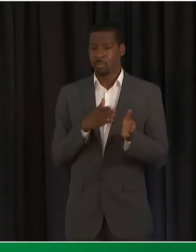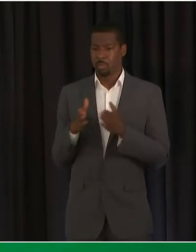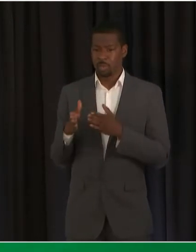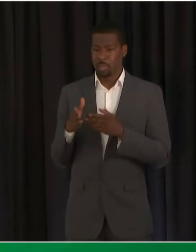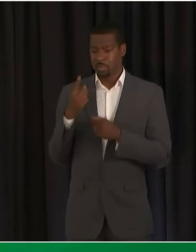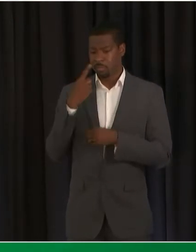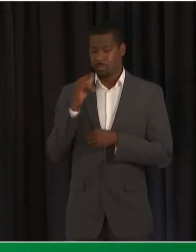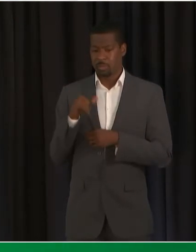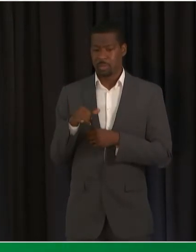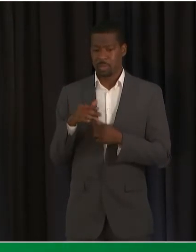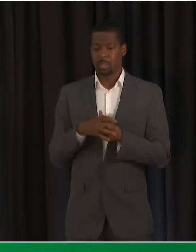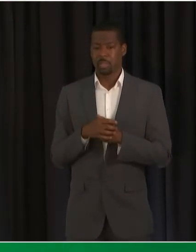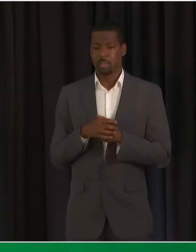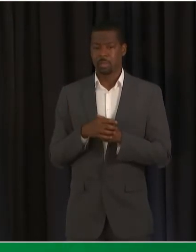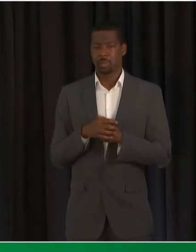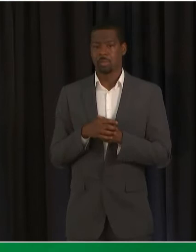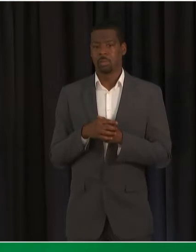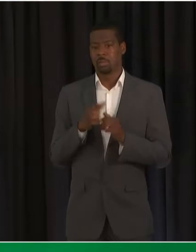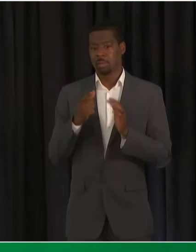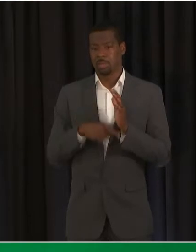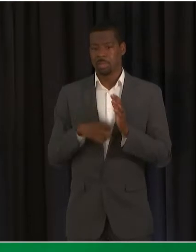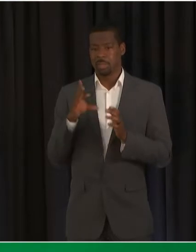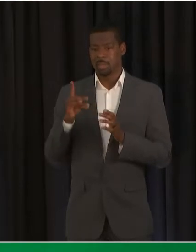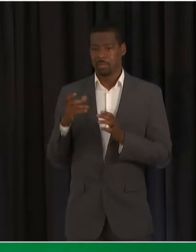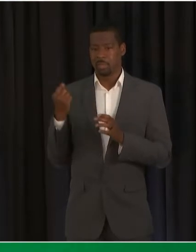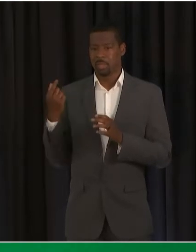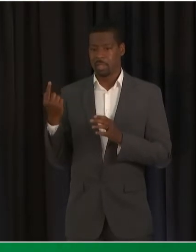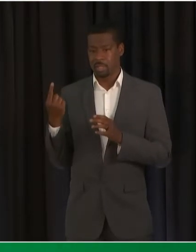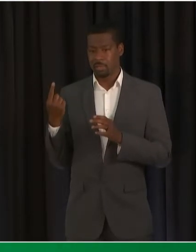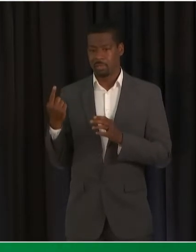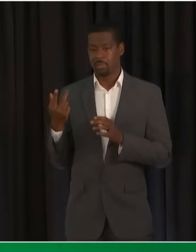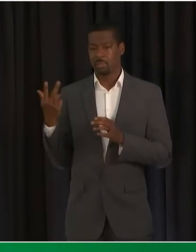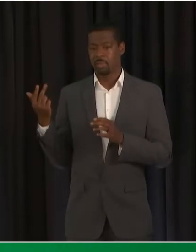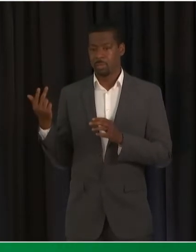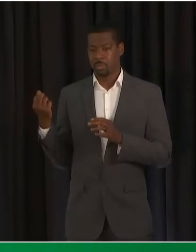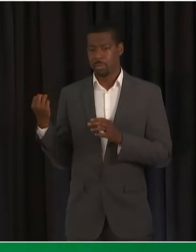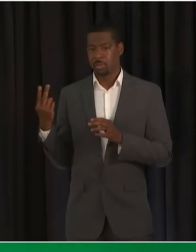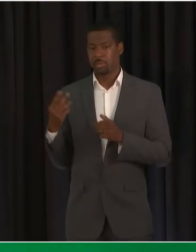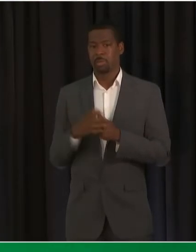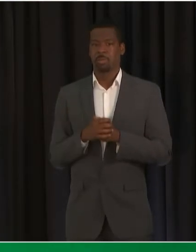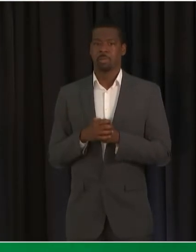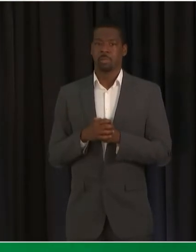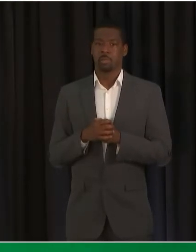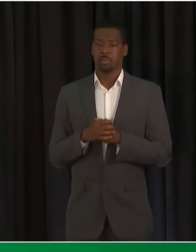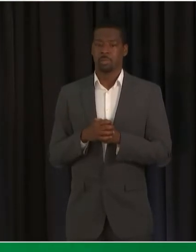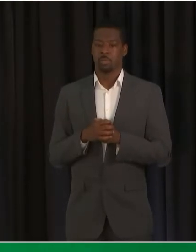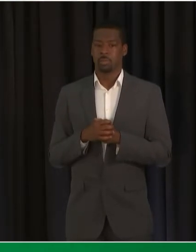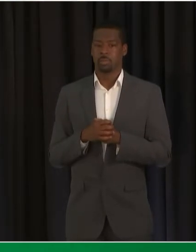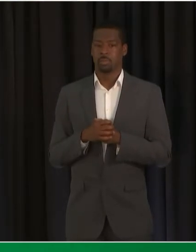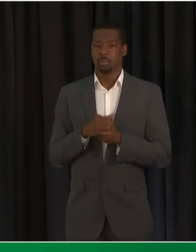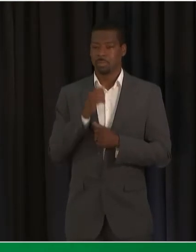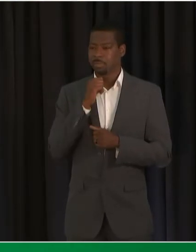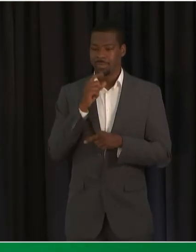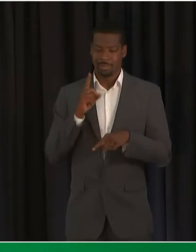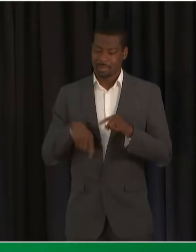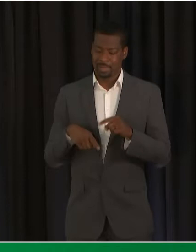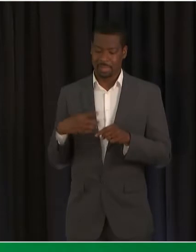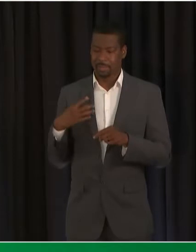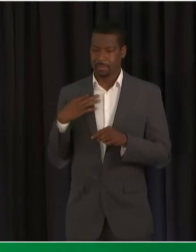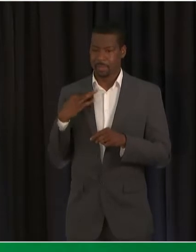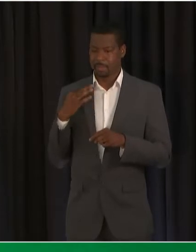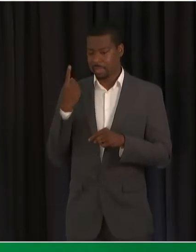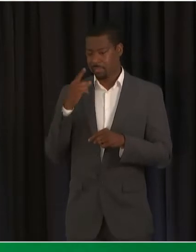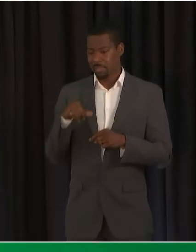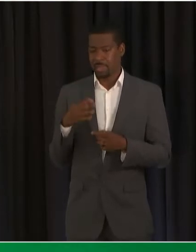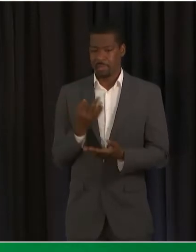those bankruptcies, the Chapter 7, 11, 13, 12, then you are not eligible for these